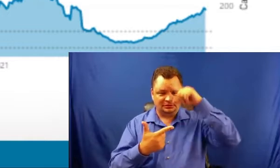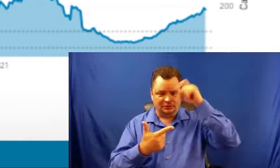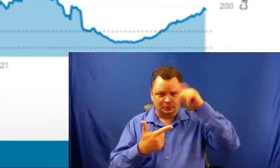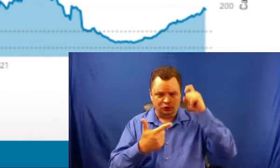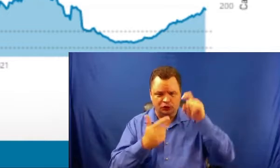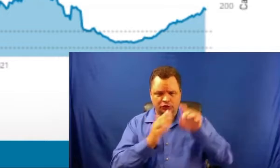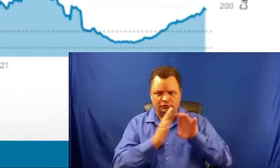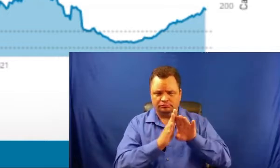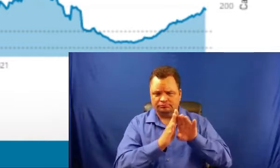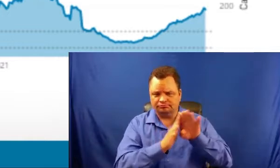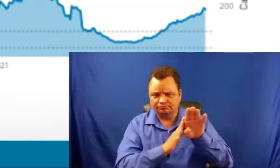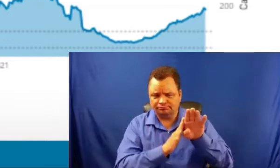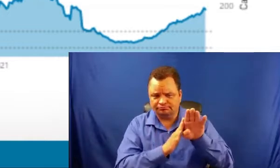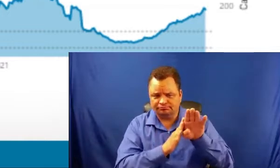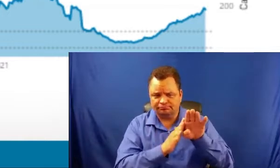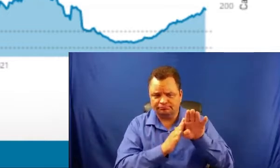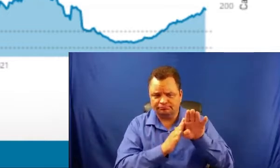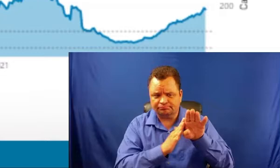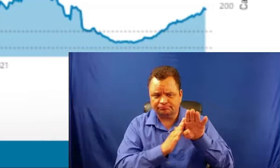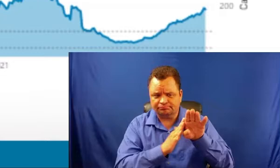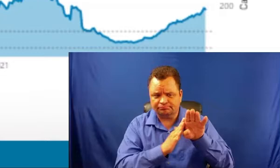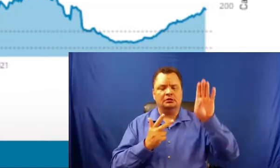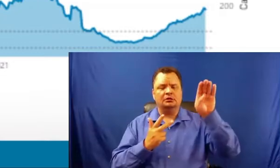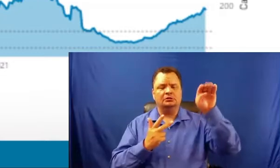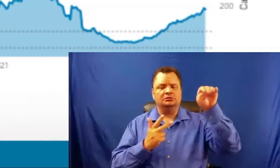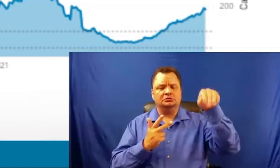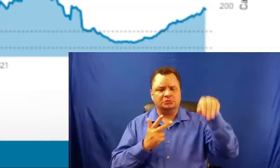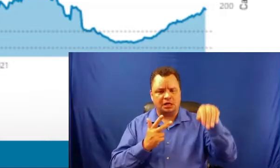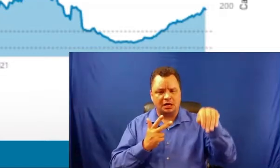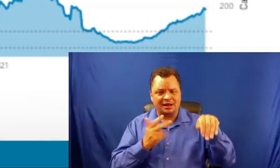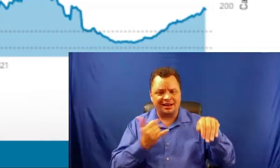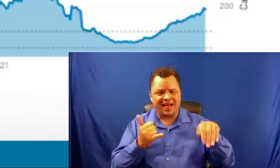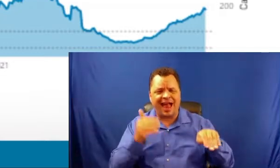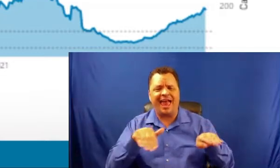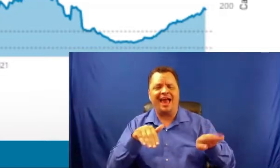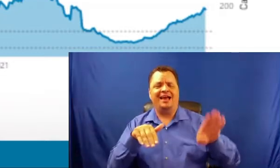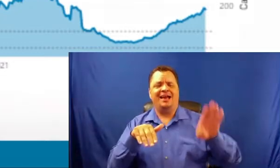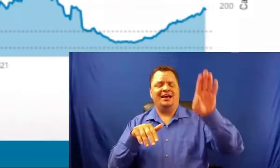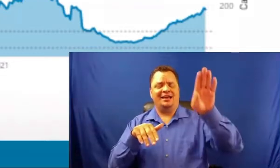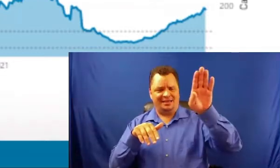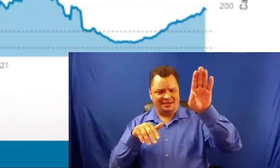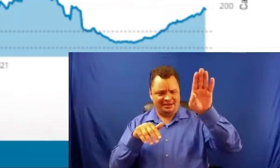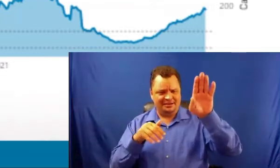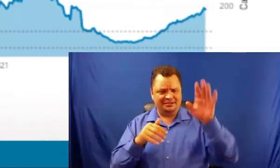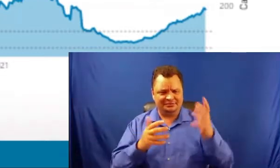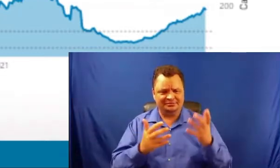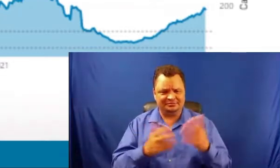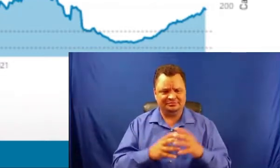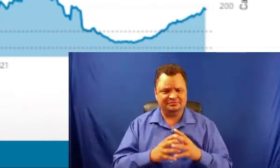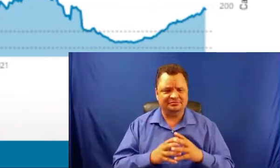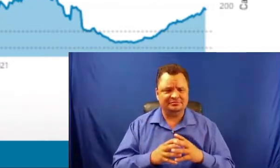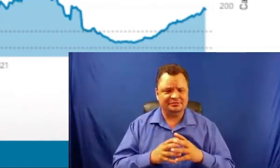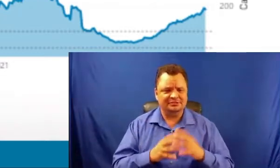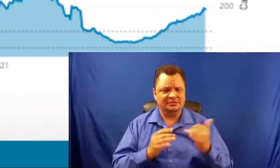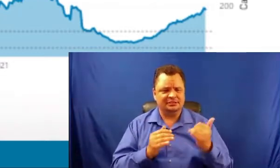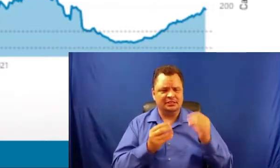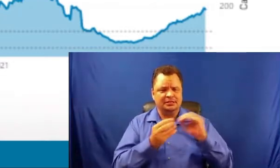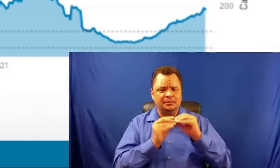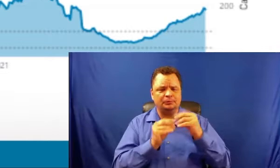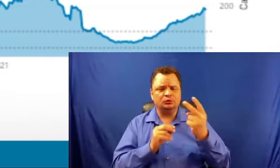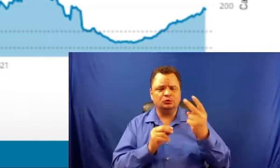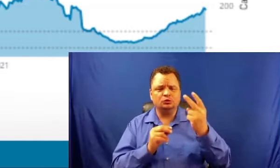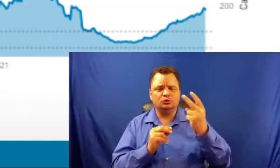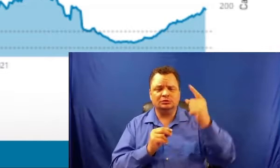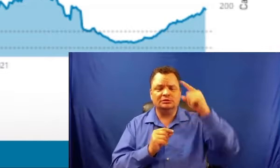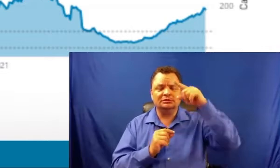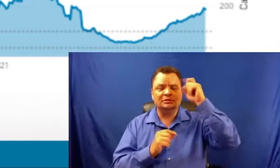we had actually a bifurcated, a little bit of a bifurcated curve there. And then we had a summer surge, that's number 2. Then of course the major surge